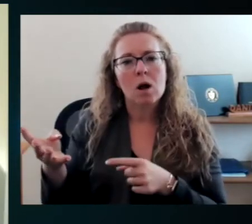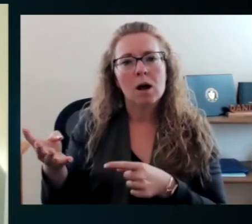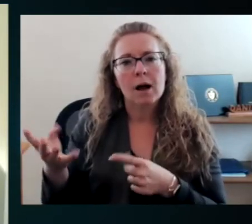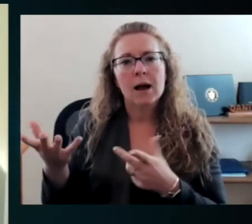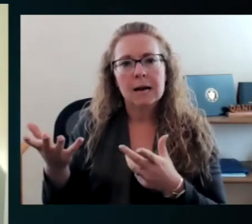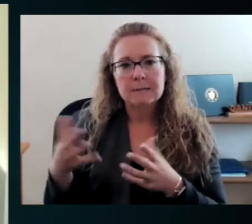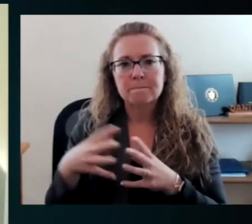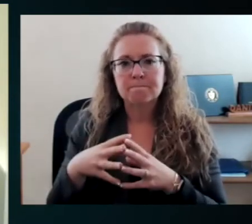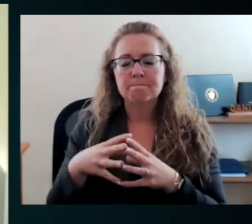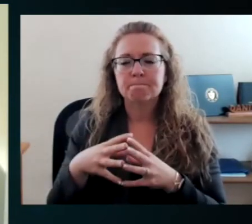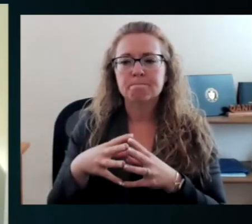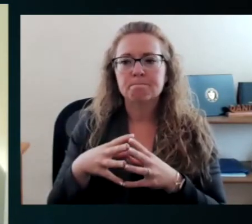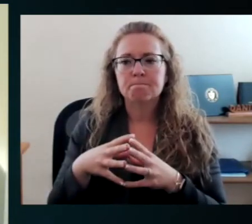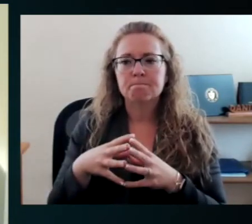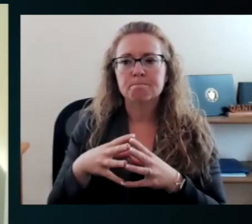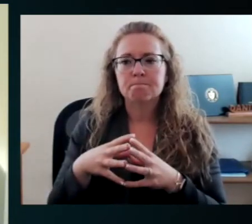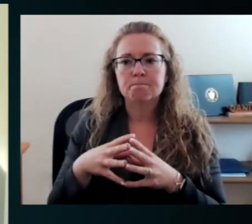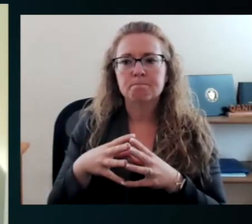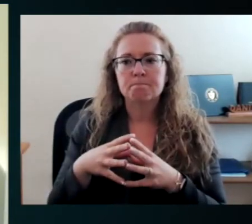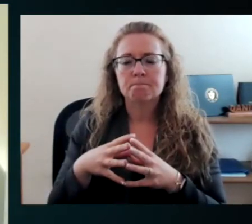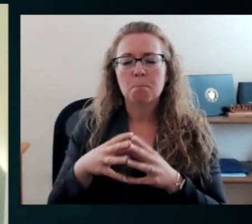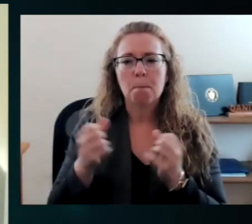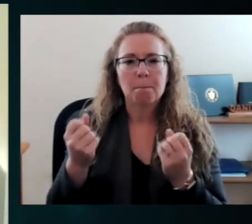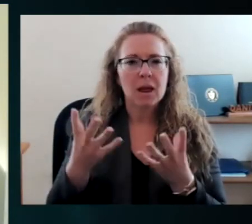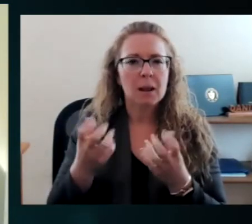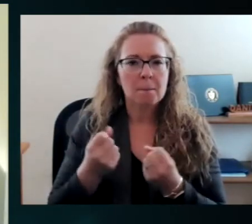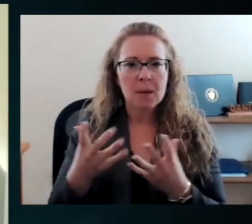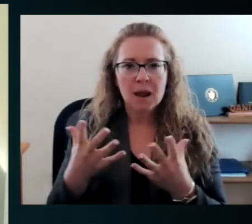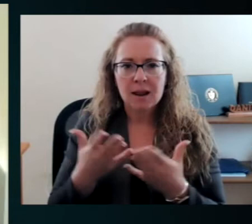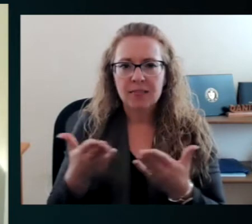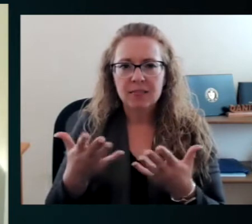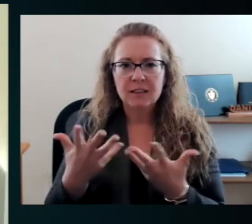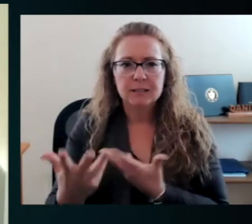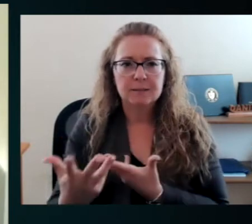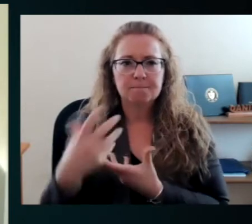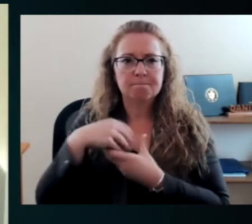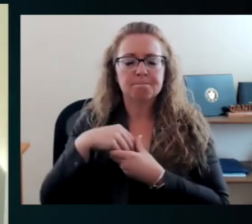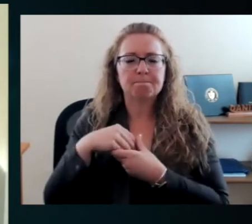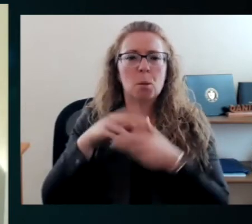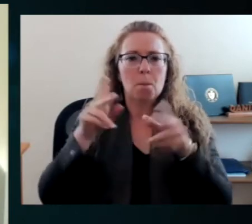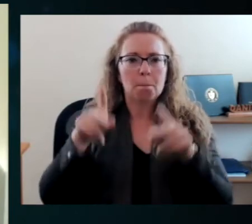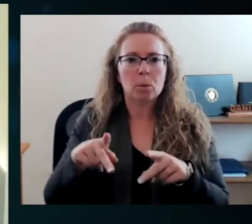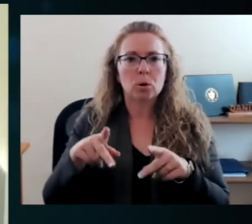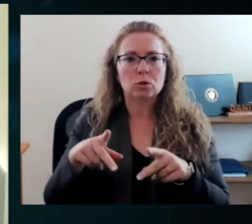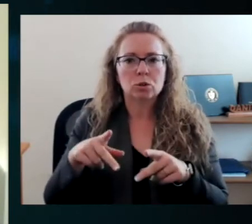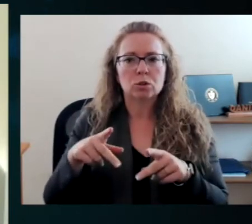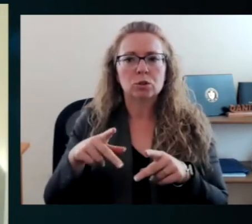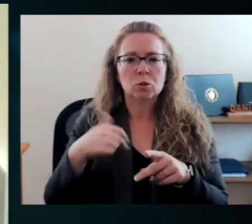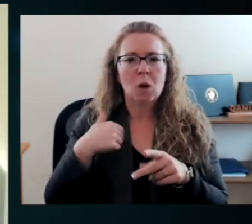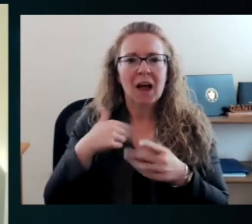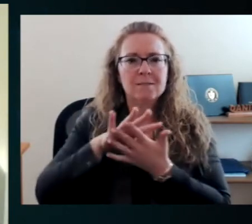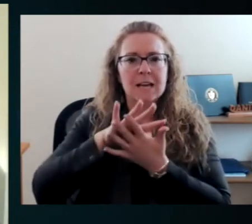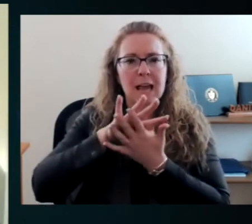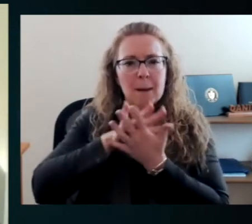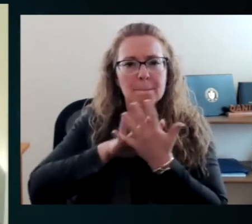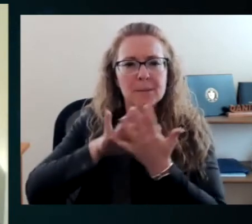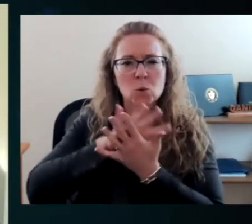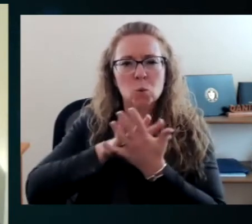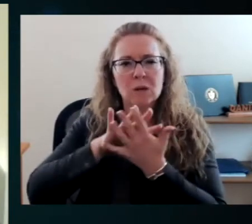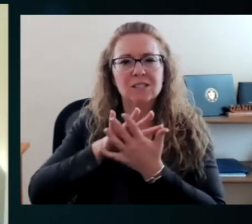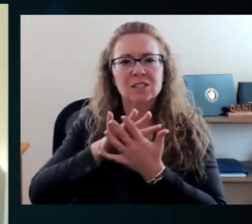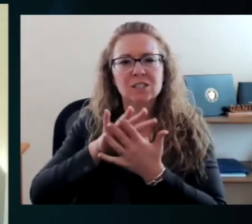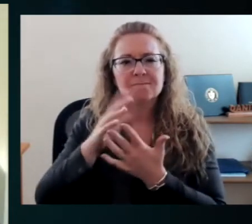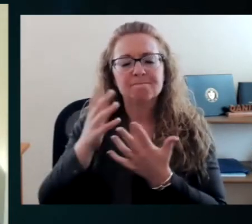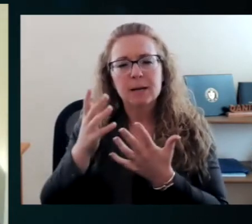of a lot of aspects that make someone to have like ambiguous gender